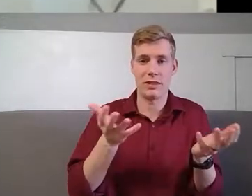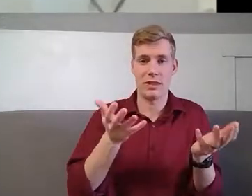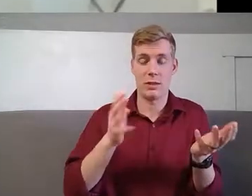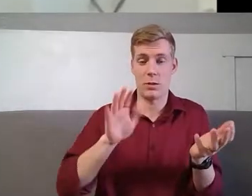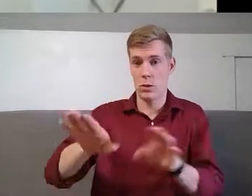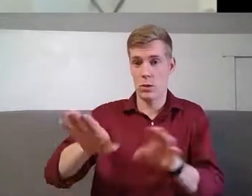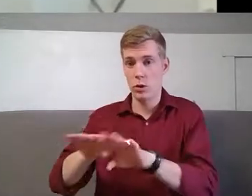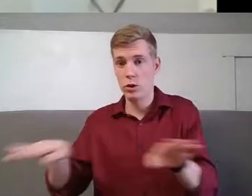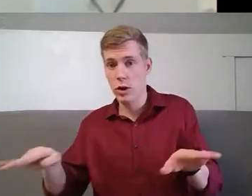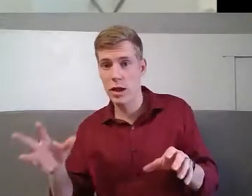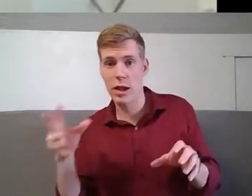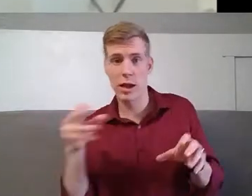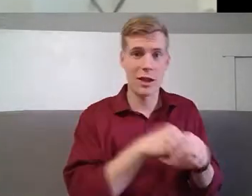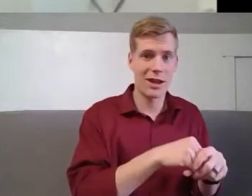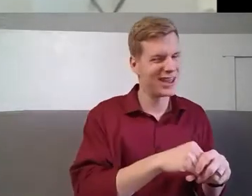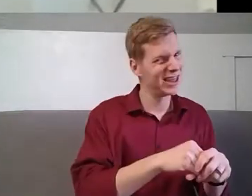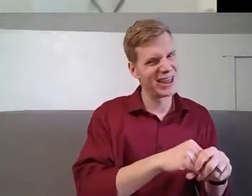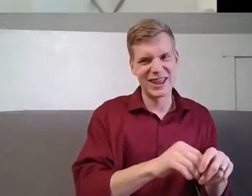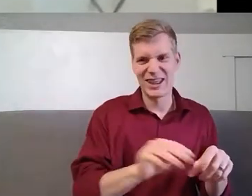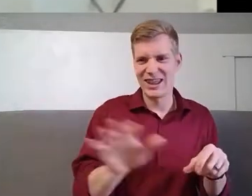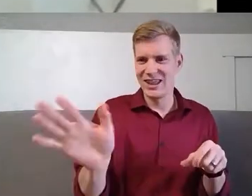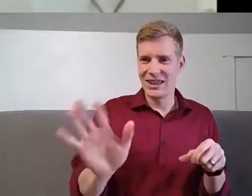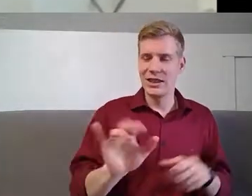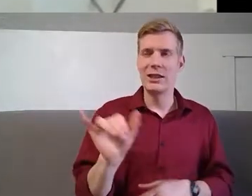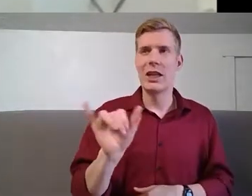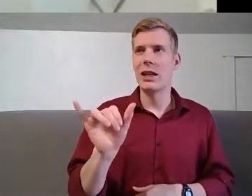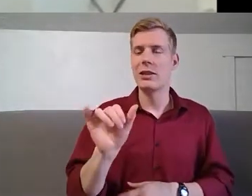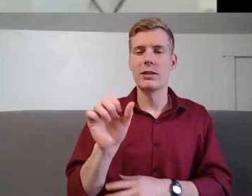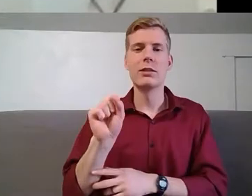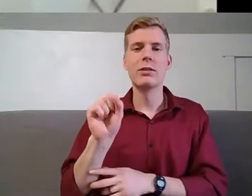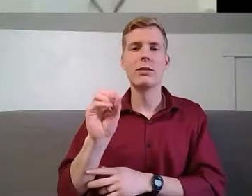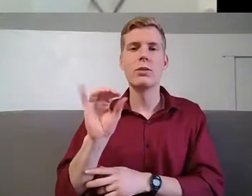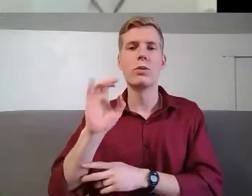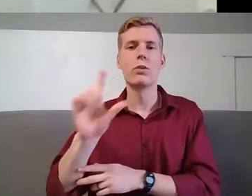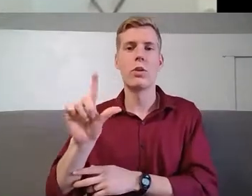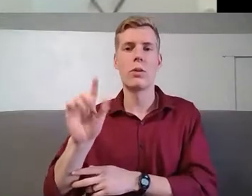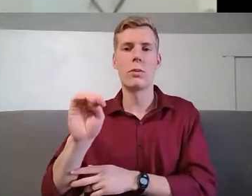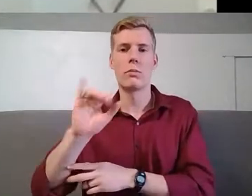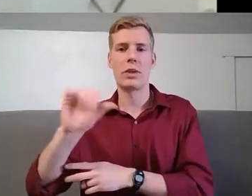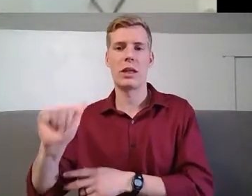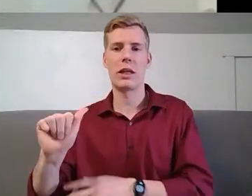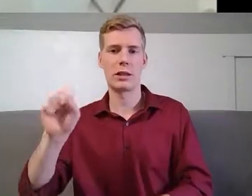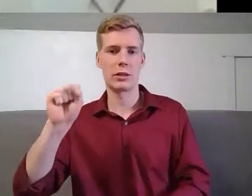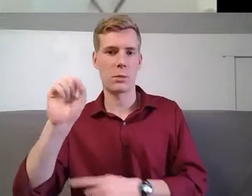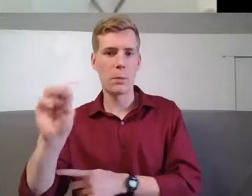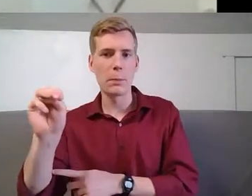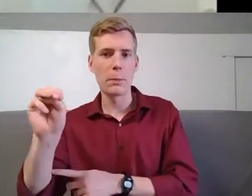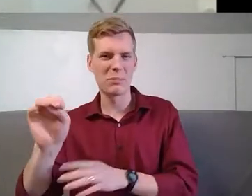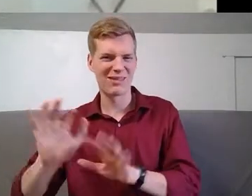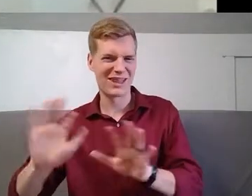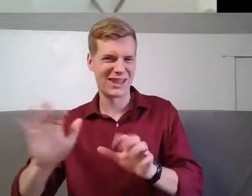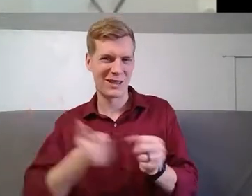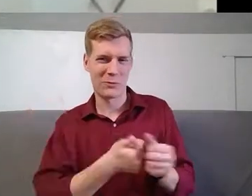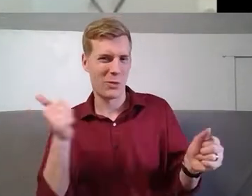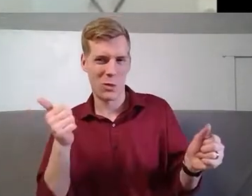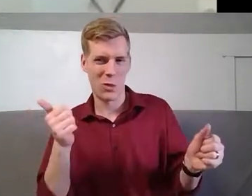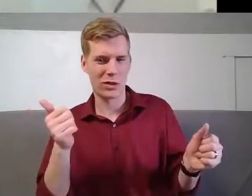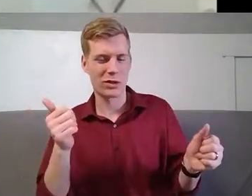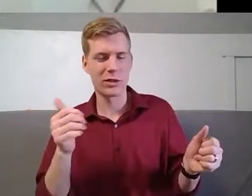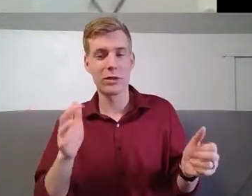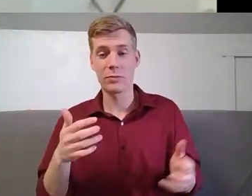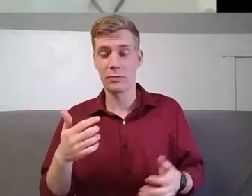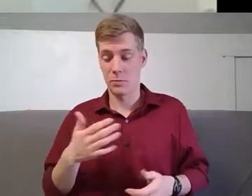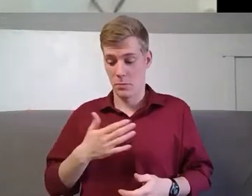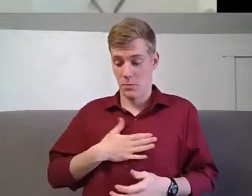children accessing in Snapchat, like the social media part of it. So that is one that we do as a family